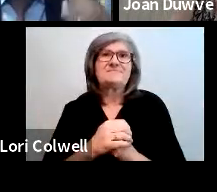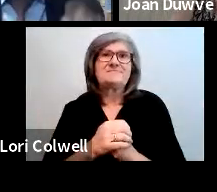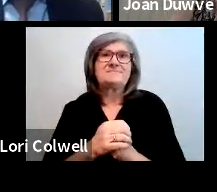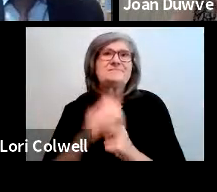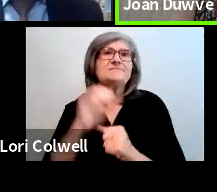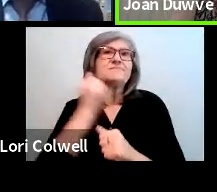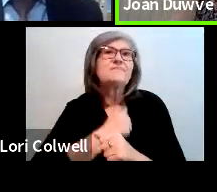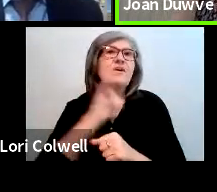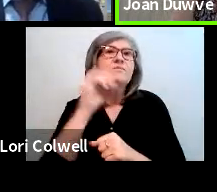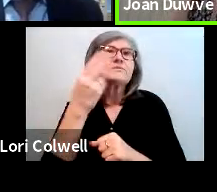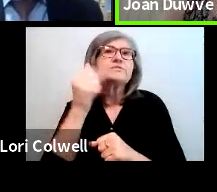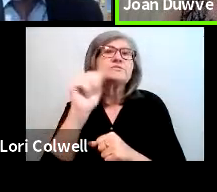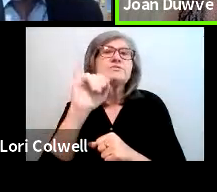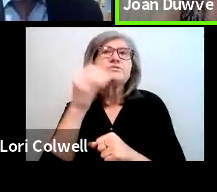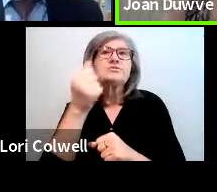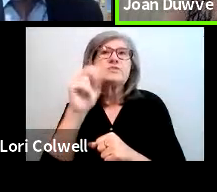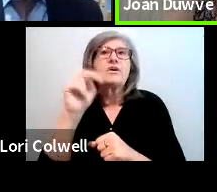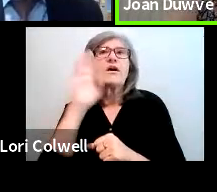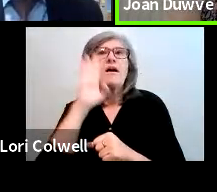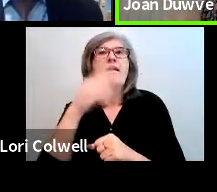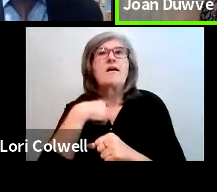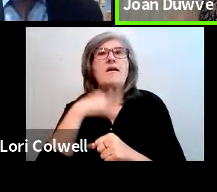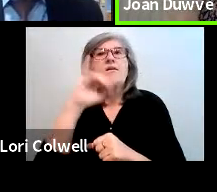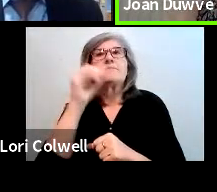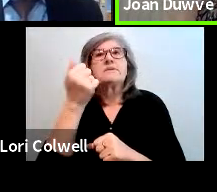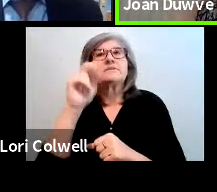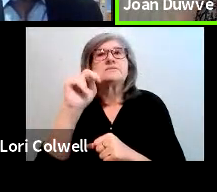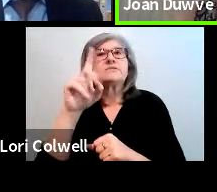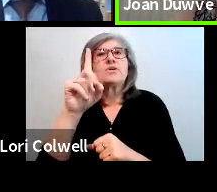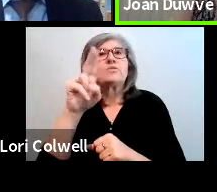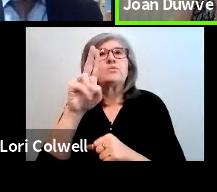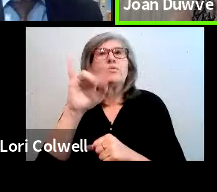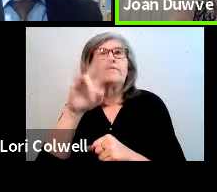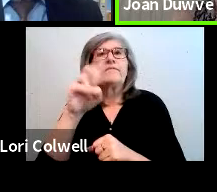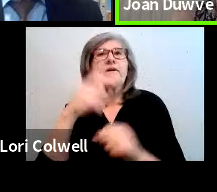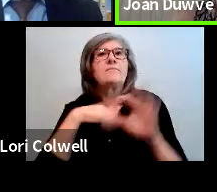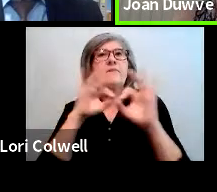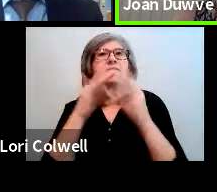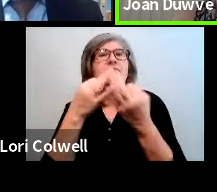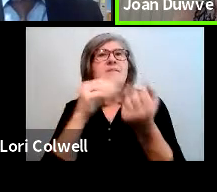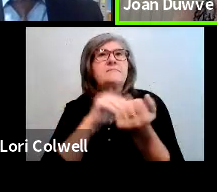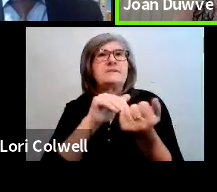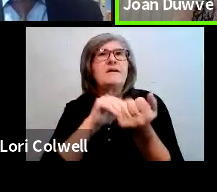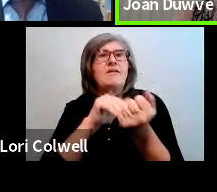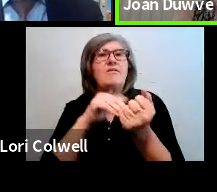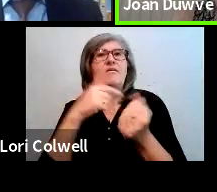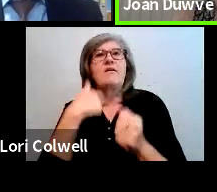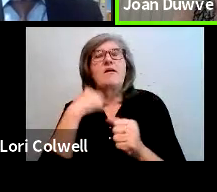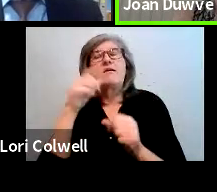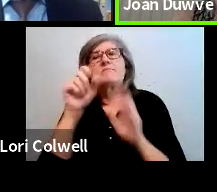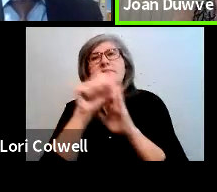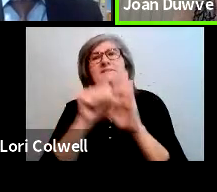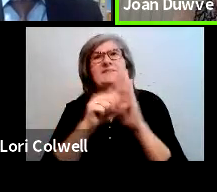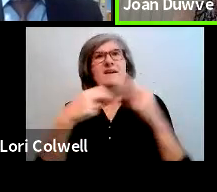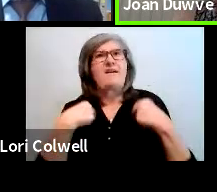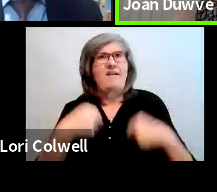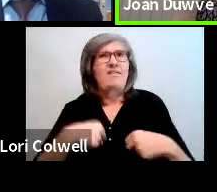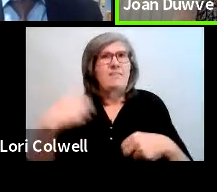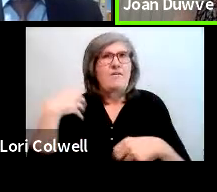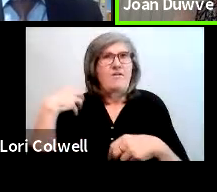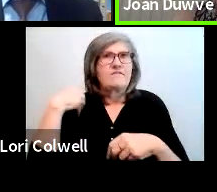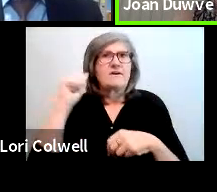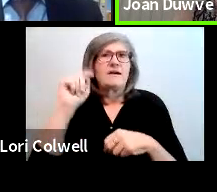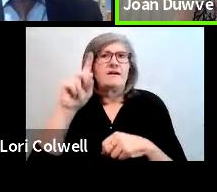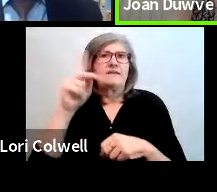Sorry, Joan. That's okay. Joan Duvey, I'm a family doc, and I'm the Deputy State Health Officer at KDHE. And I just wanted to